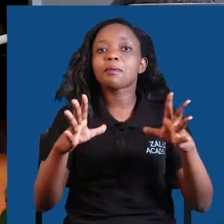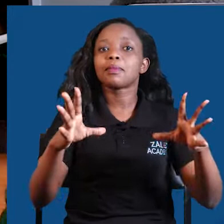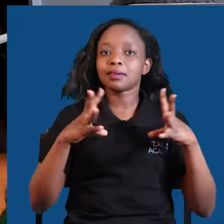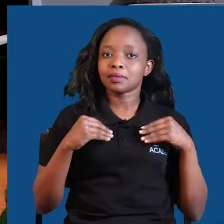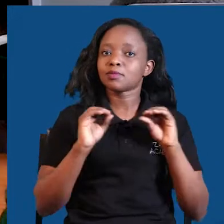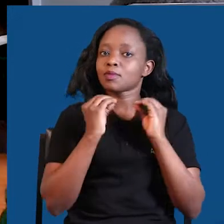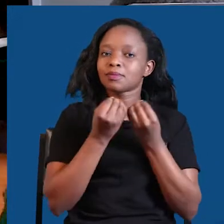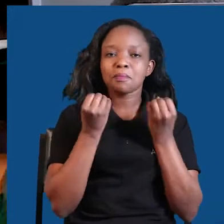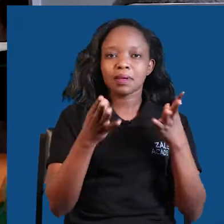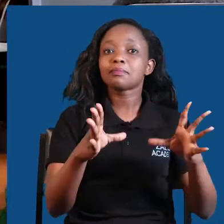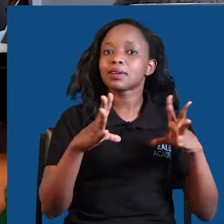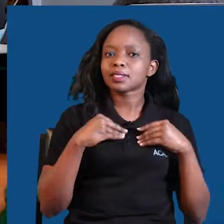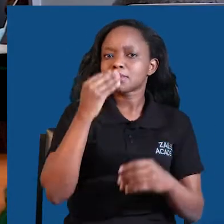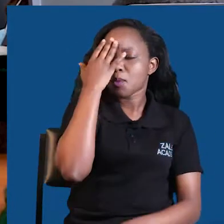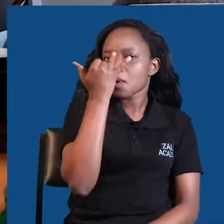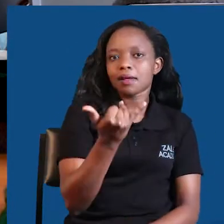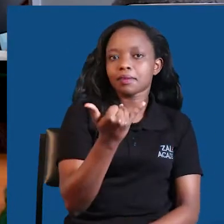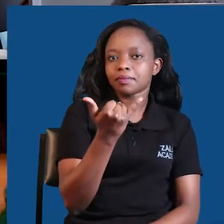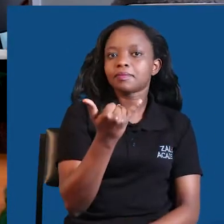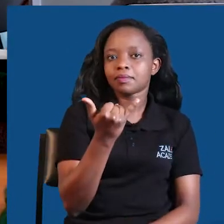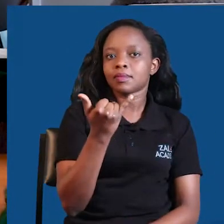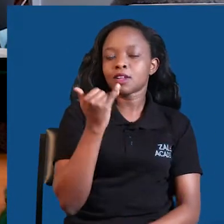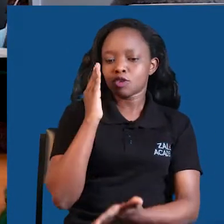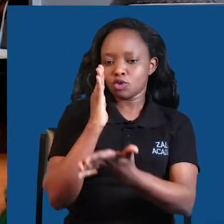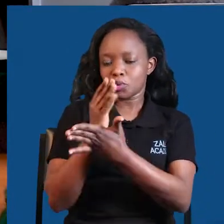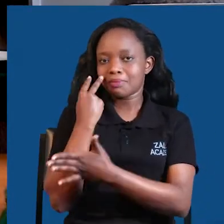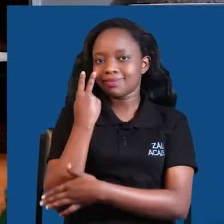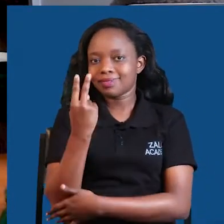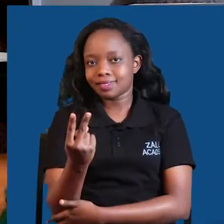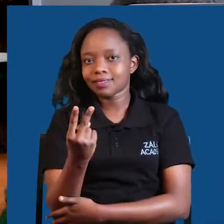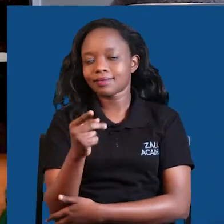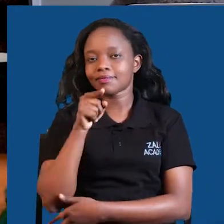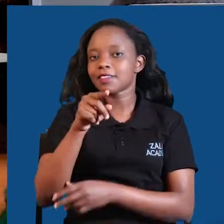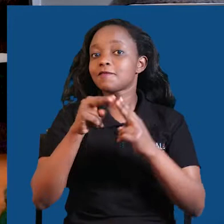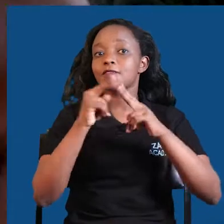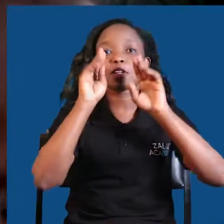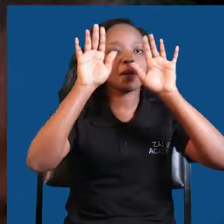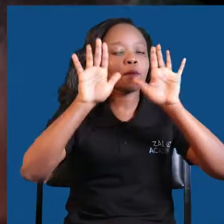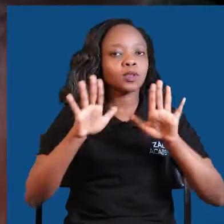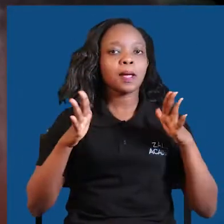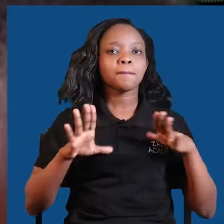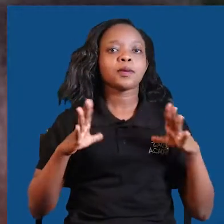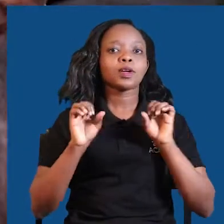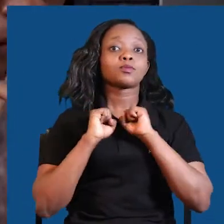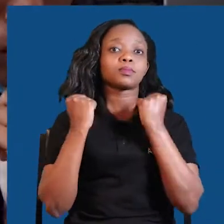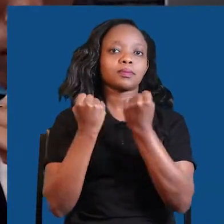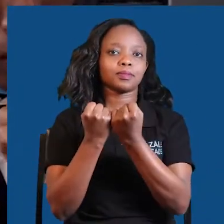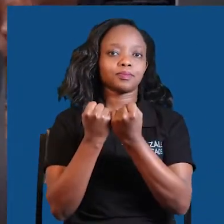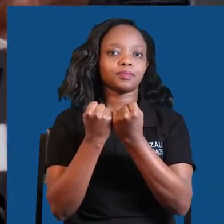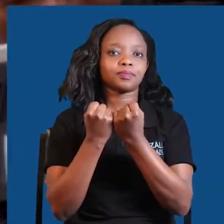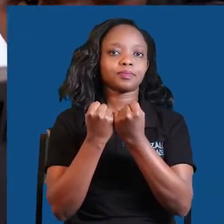to appreciate. Why? They have come to appreciate that these are very important people in their